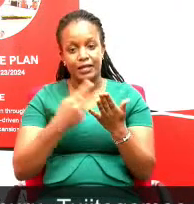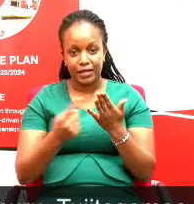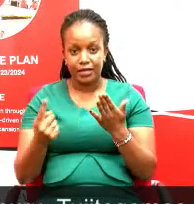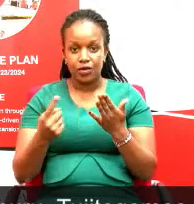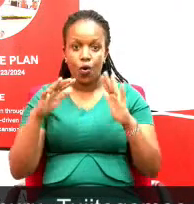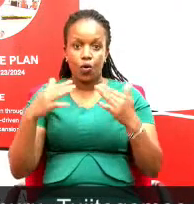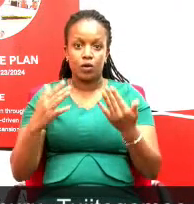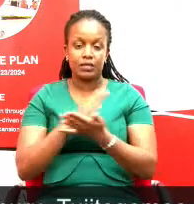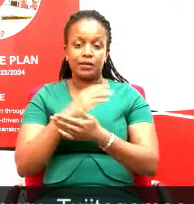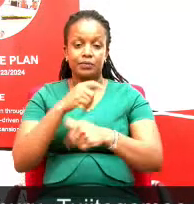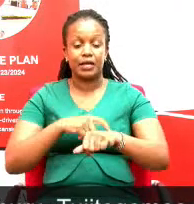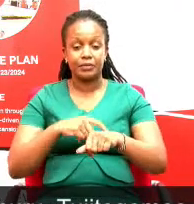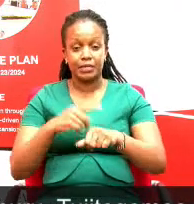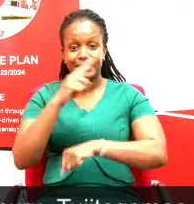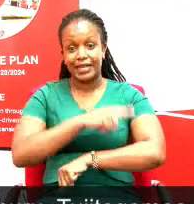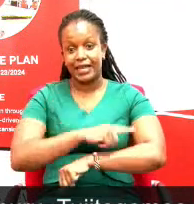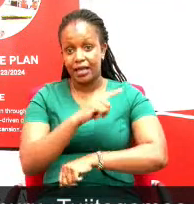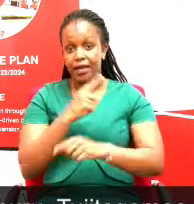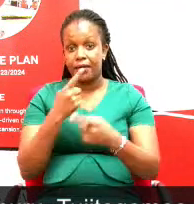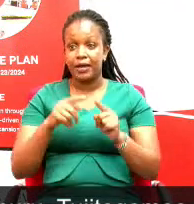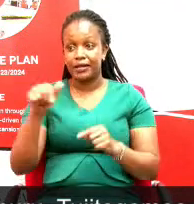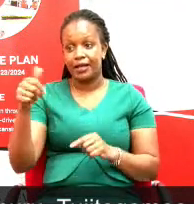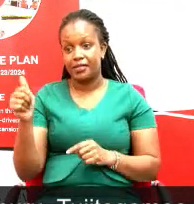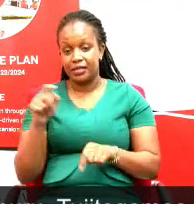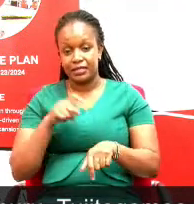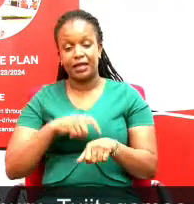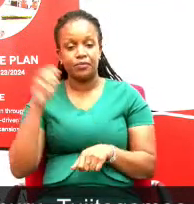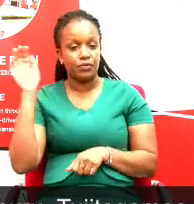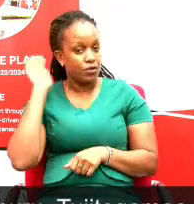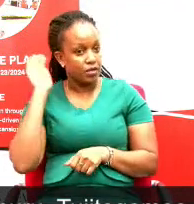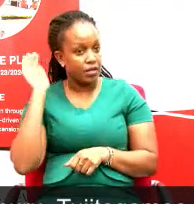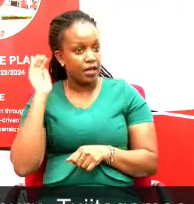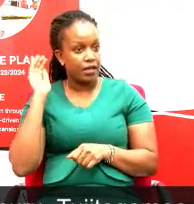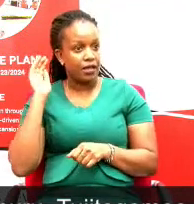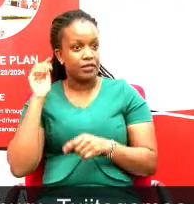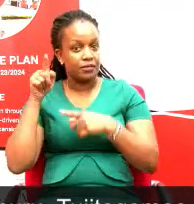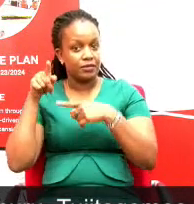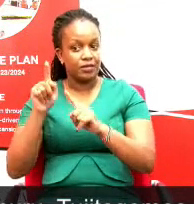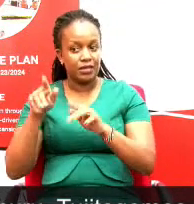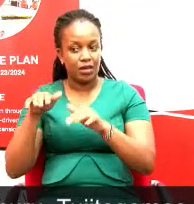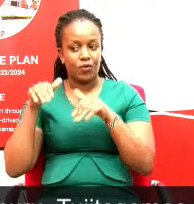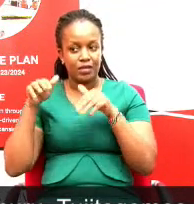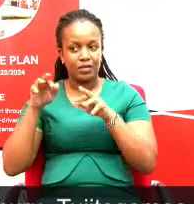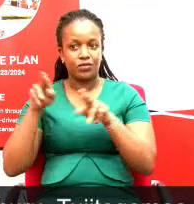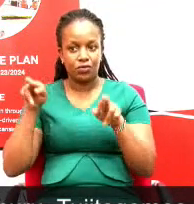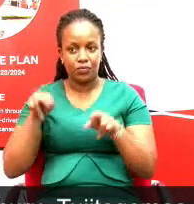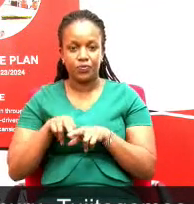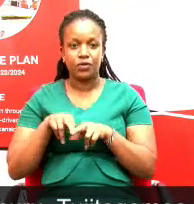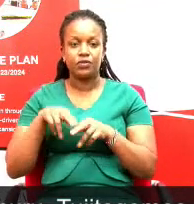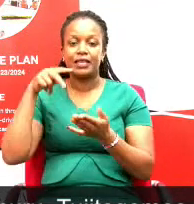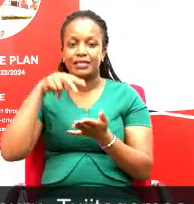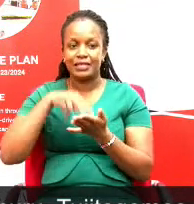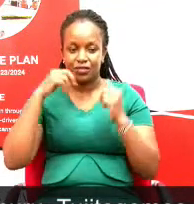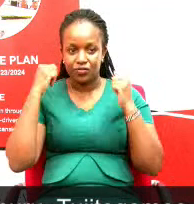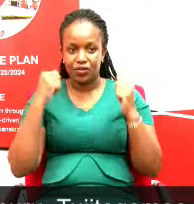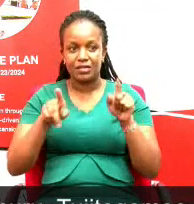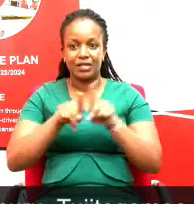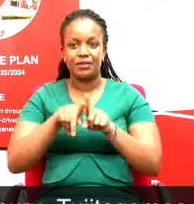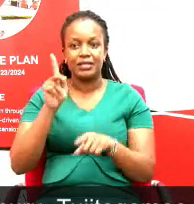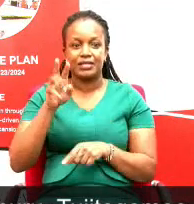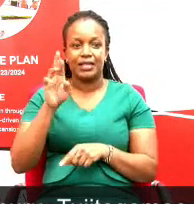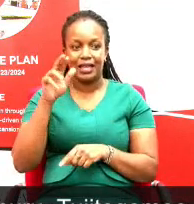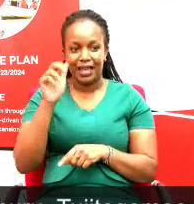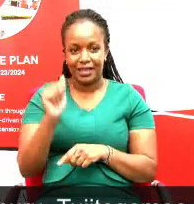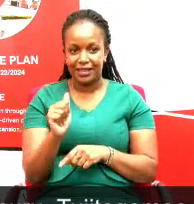basis. But the others, when we hear they're in the waiting room, we stand up for them like KRA. But the others, we can